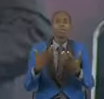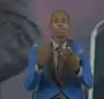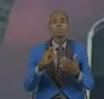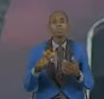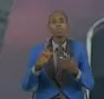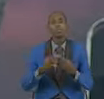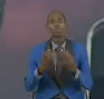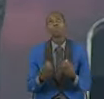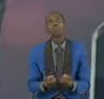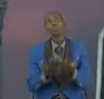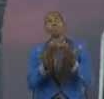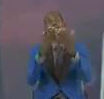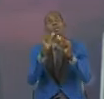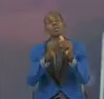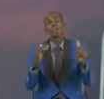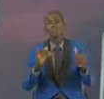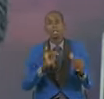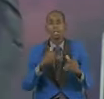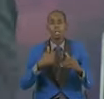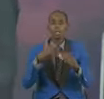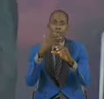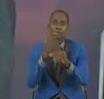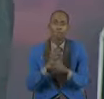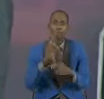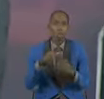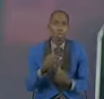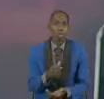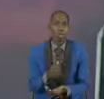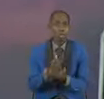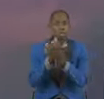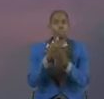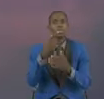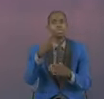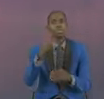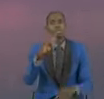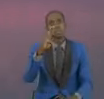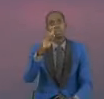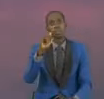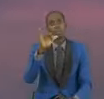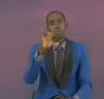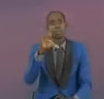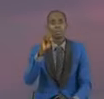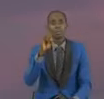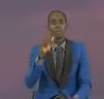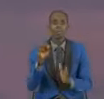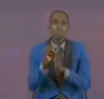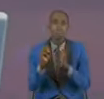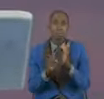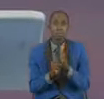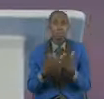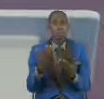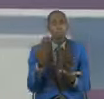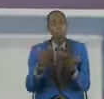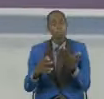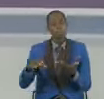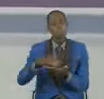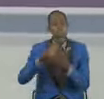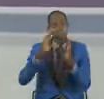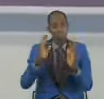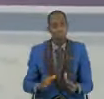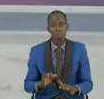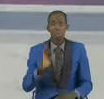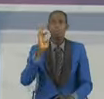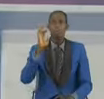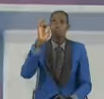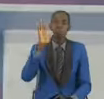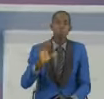I've got to hell in my Elsa stage. And whether they are choir, whether they are ministers, whatever,